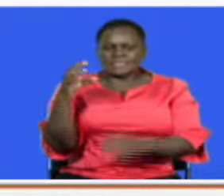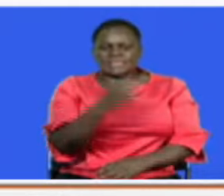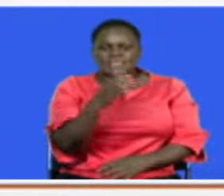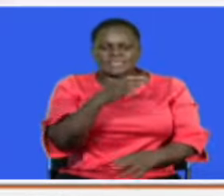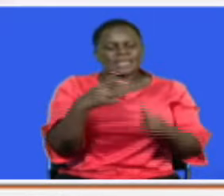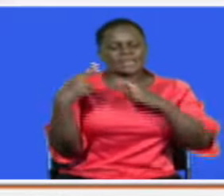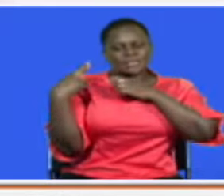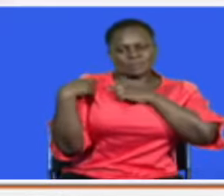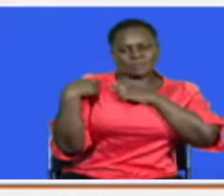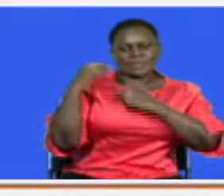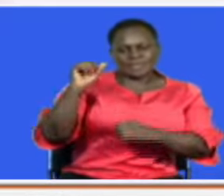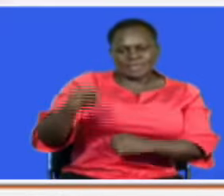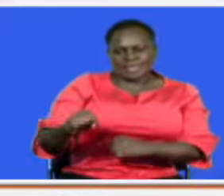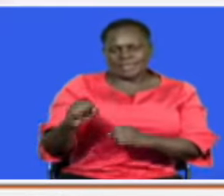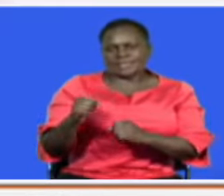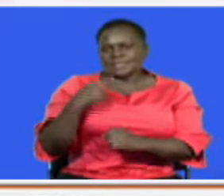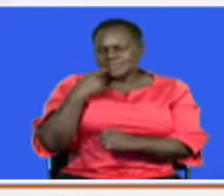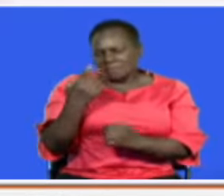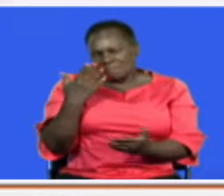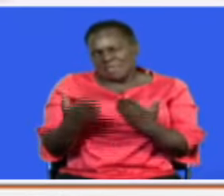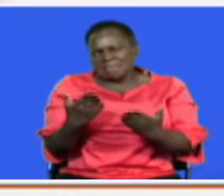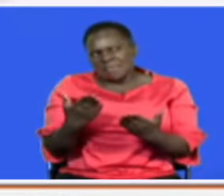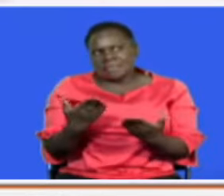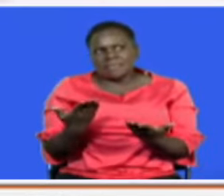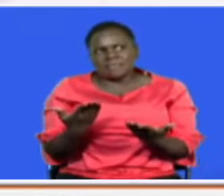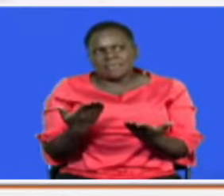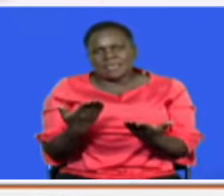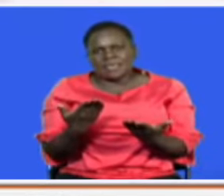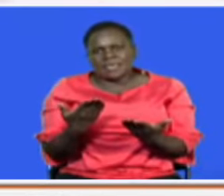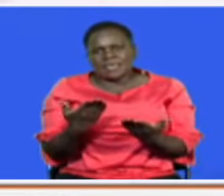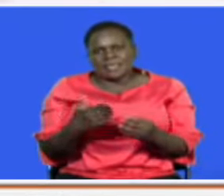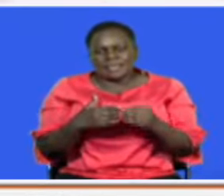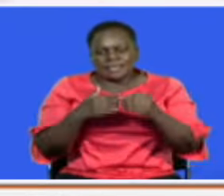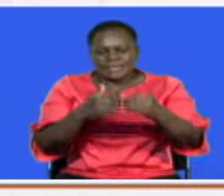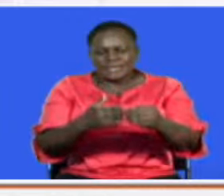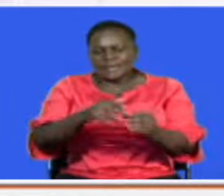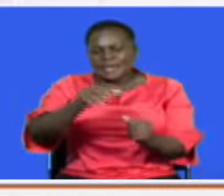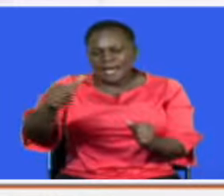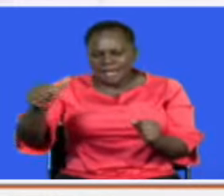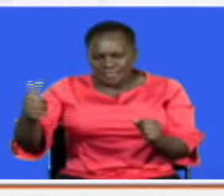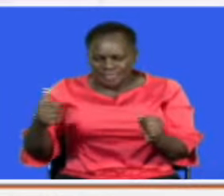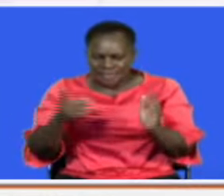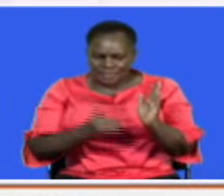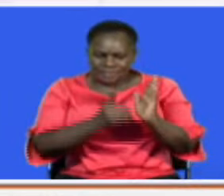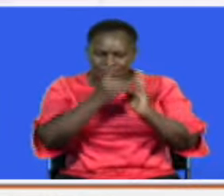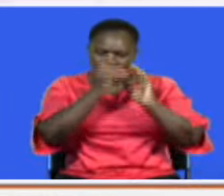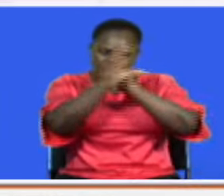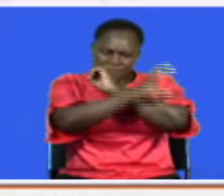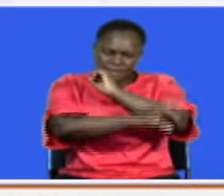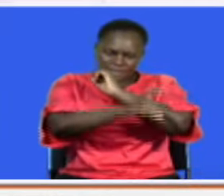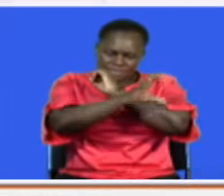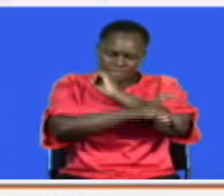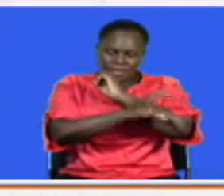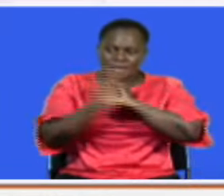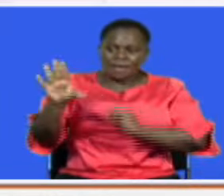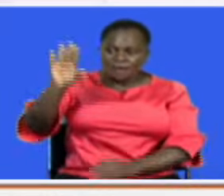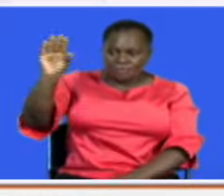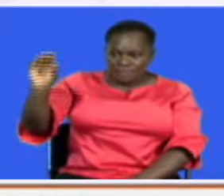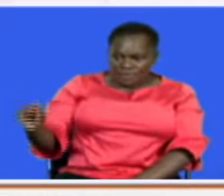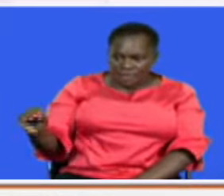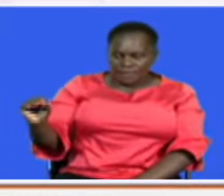responsibility. Yes, we say probably we are front runners in other developing countries in